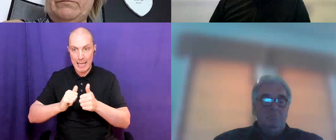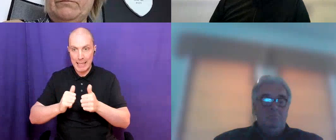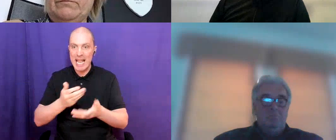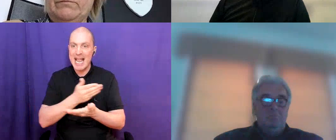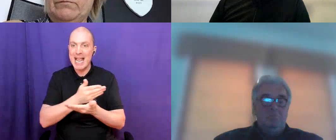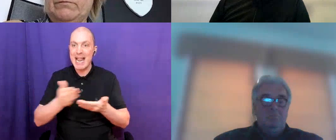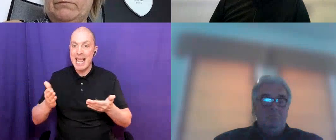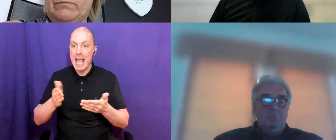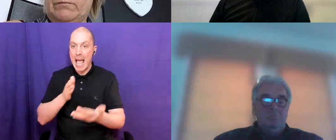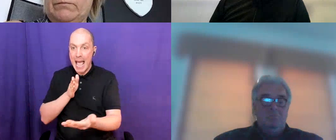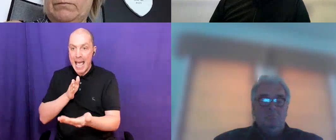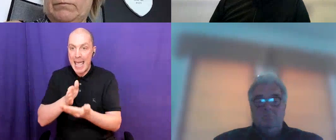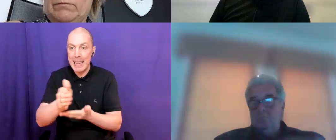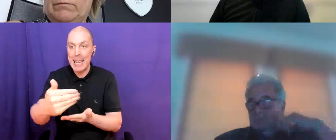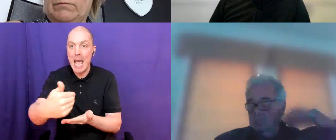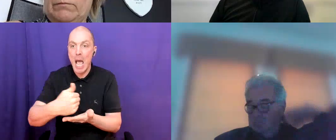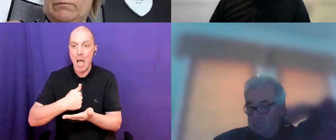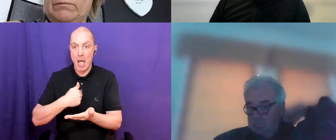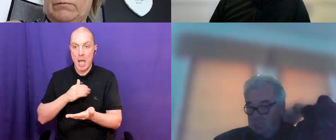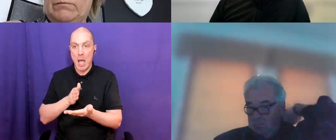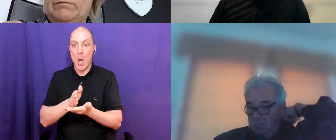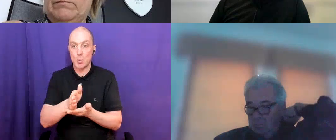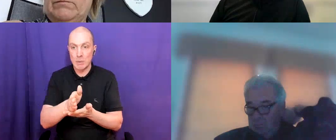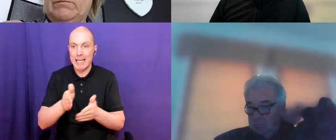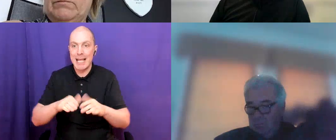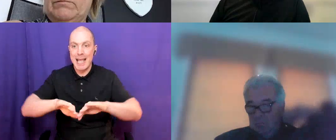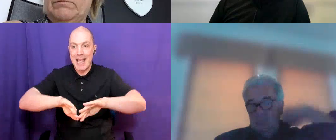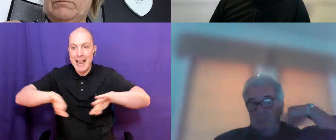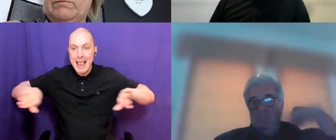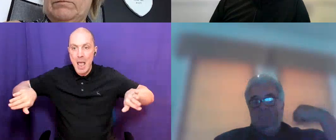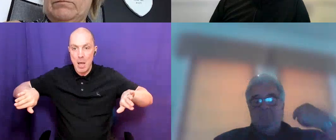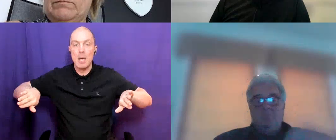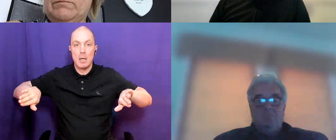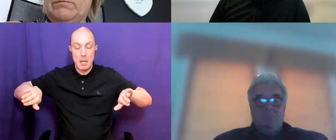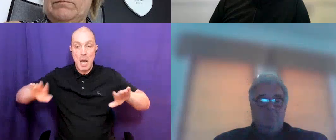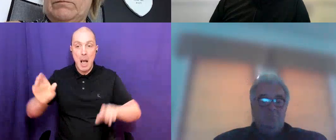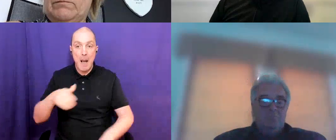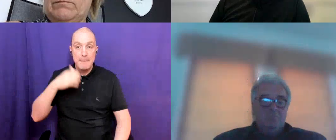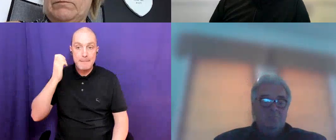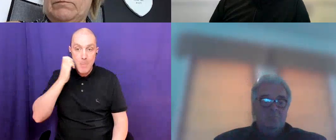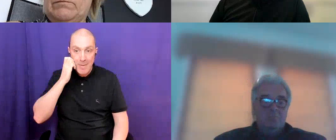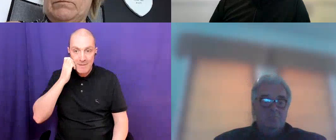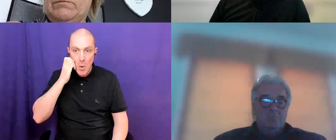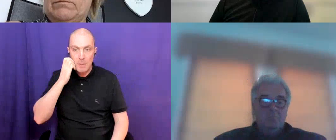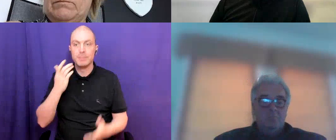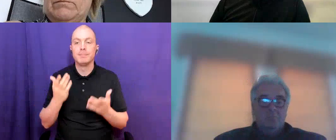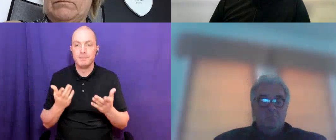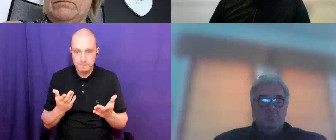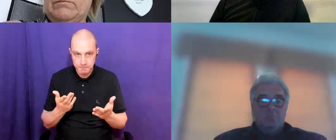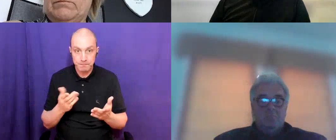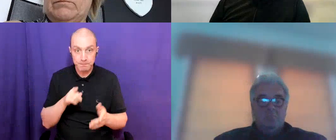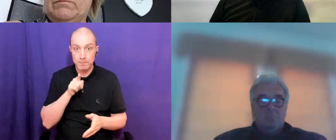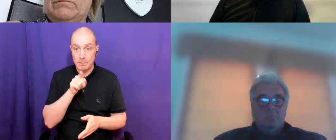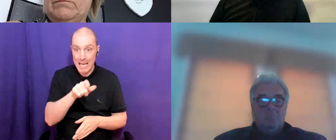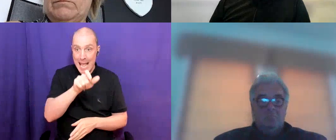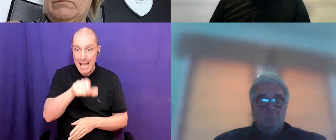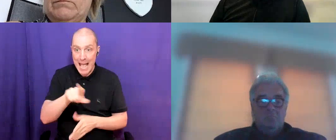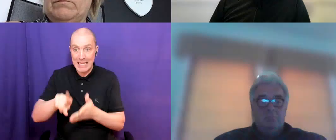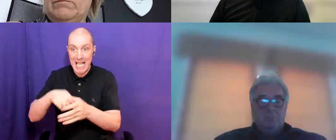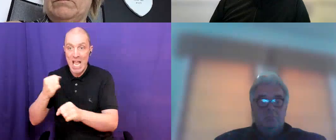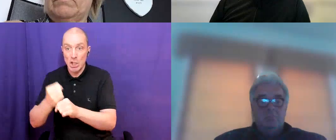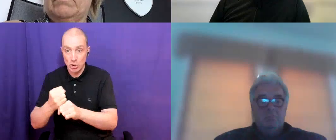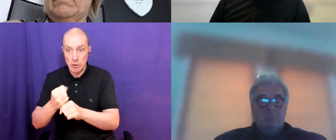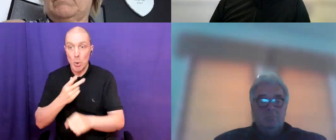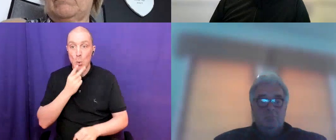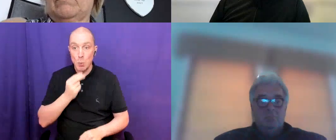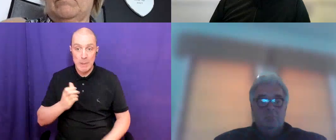building. In terms of mobile phones, I appreciate candidates and agents may have mobile phones in use, and I would ask if